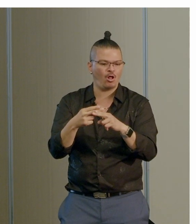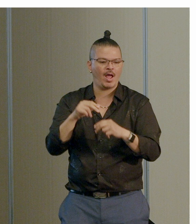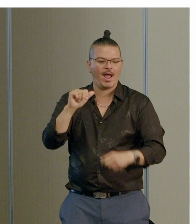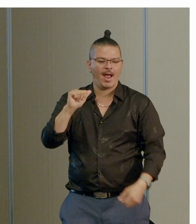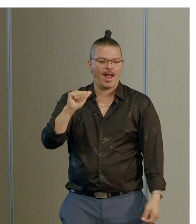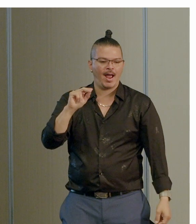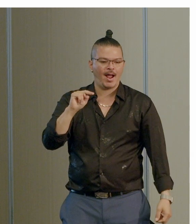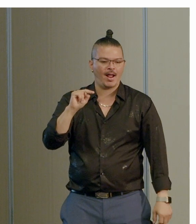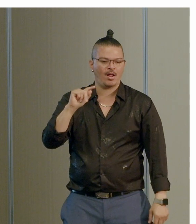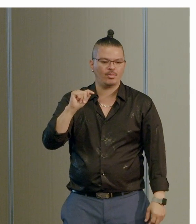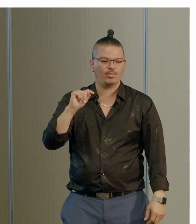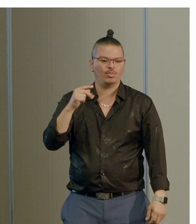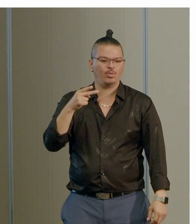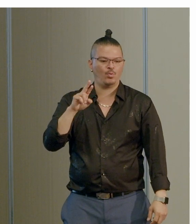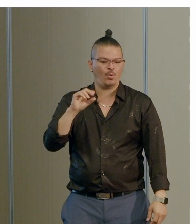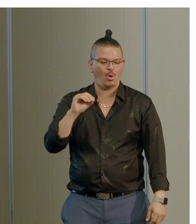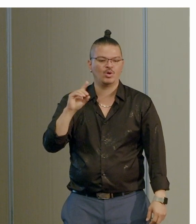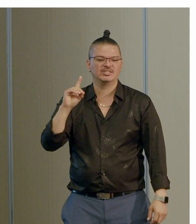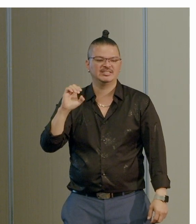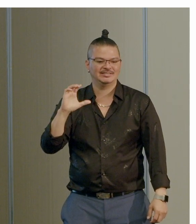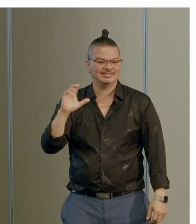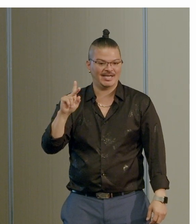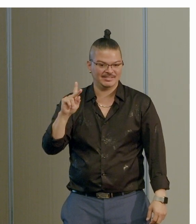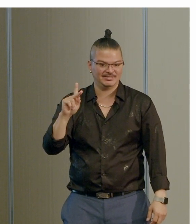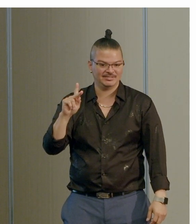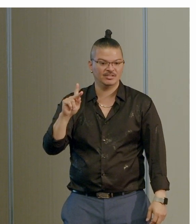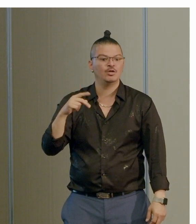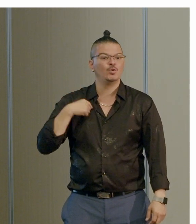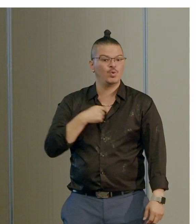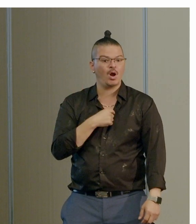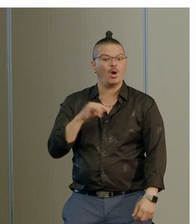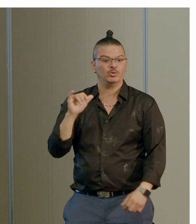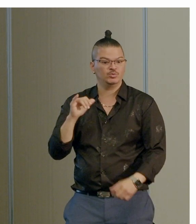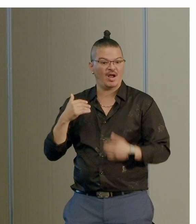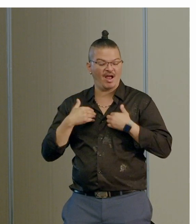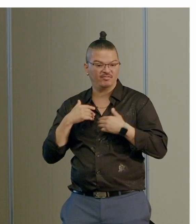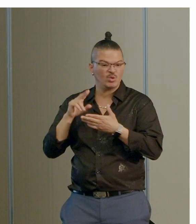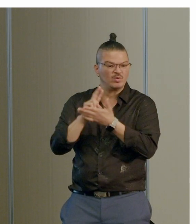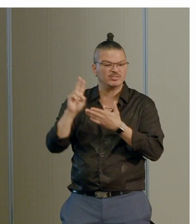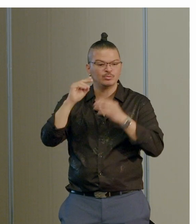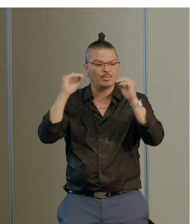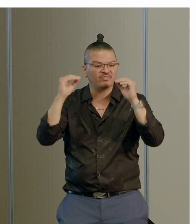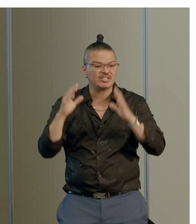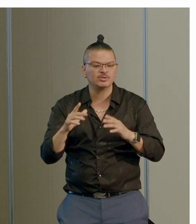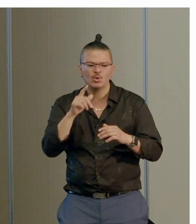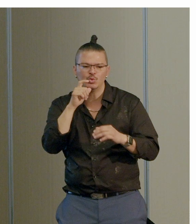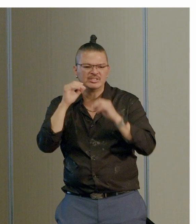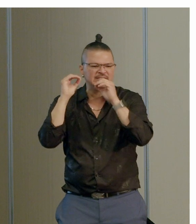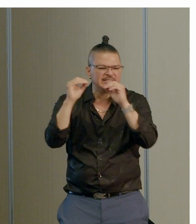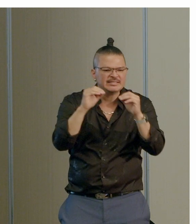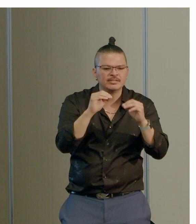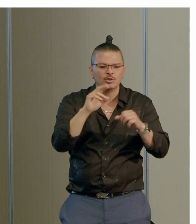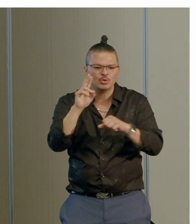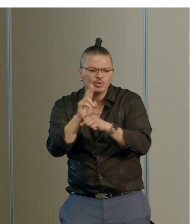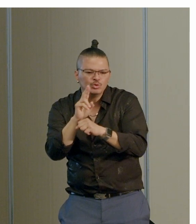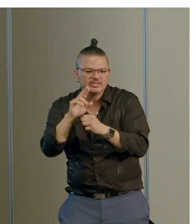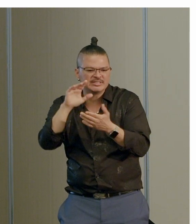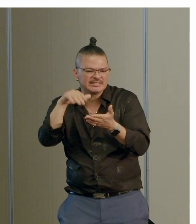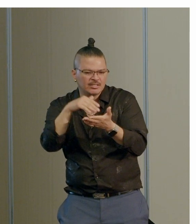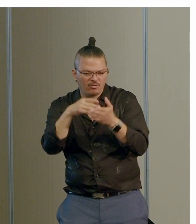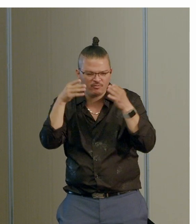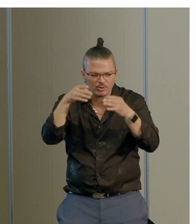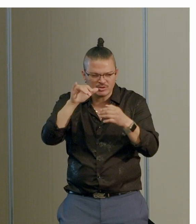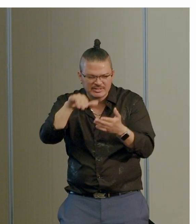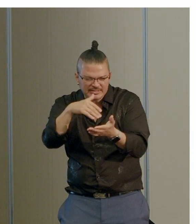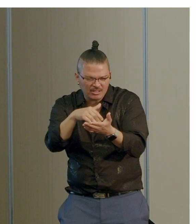president of the company, is also a university professor who teaches user-centered design. And my agency